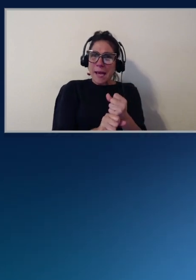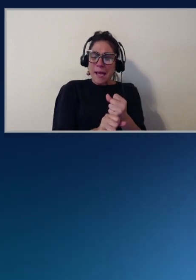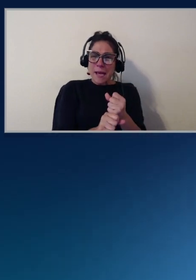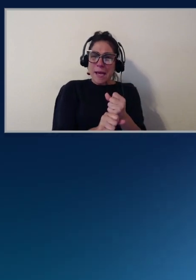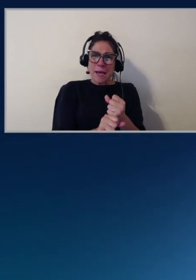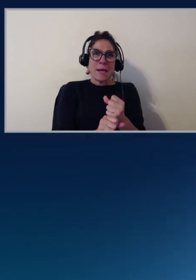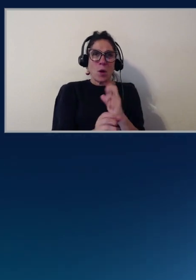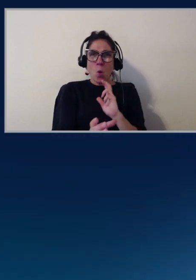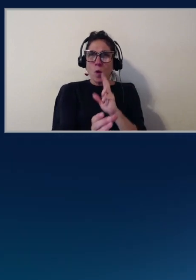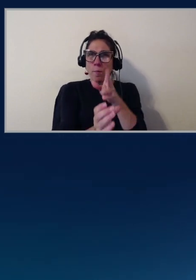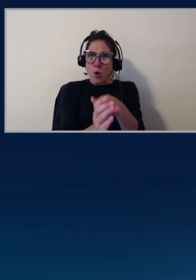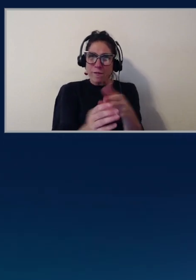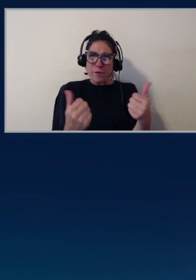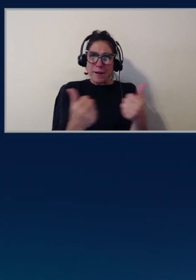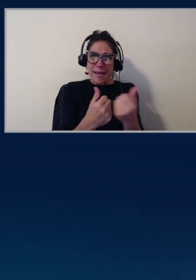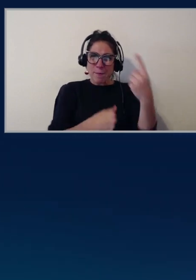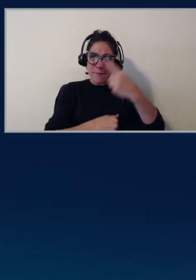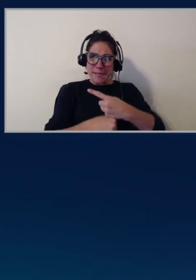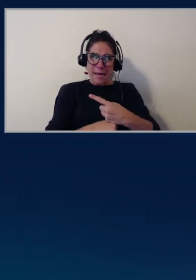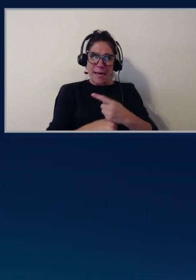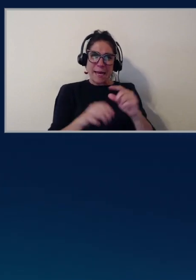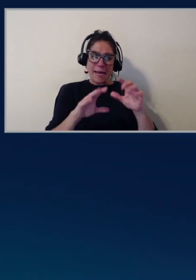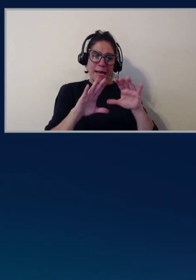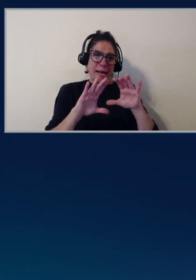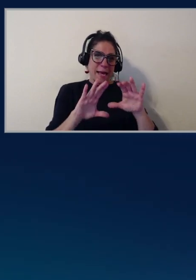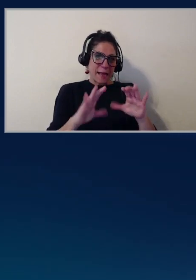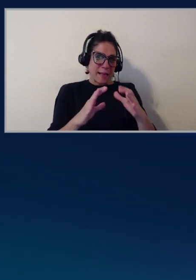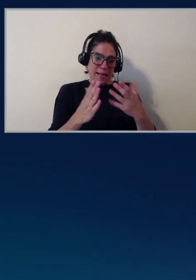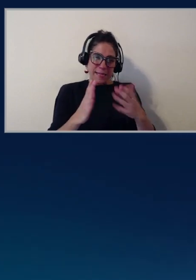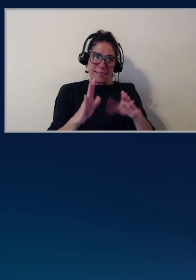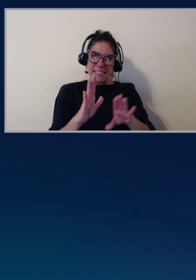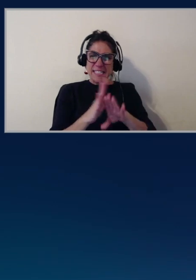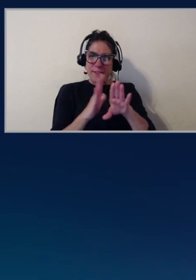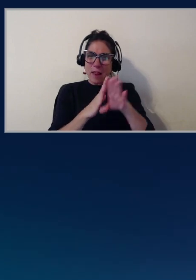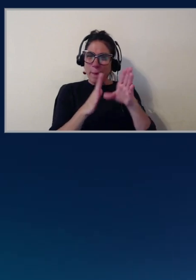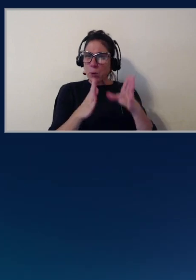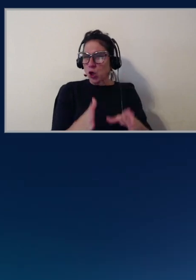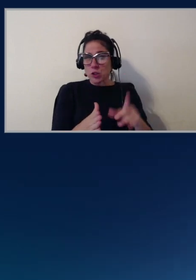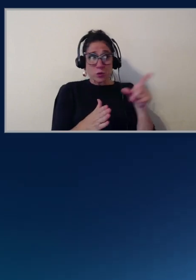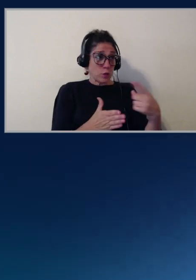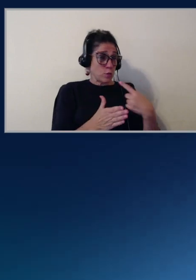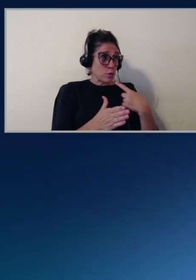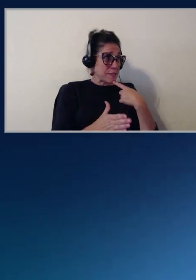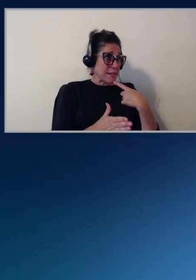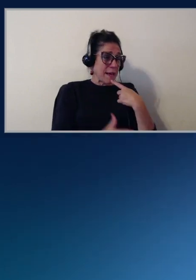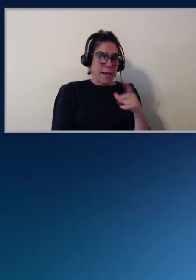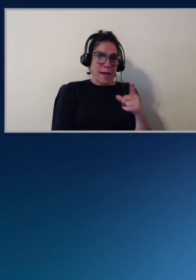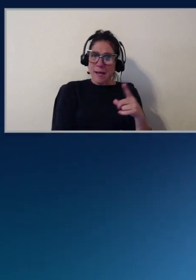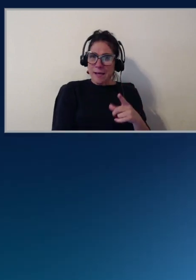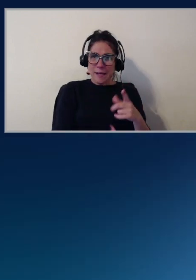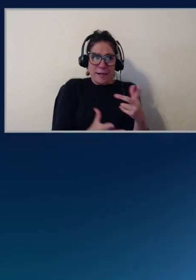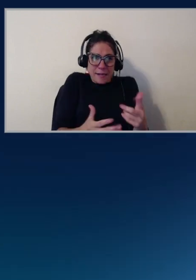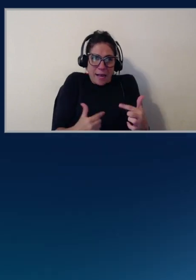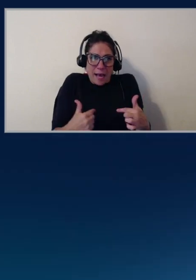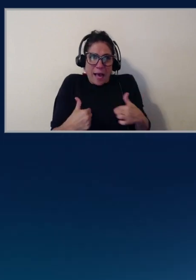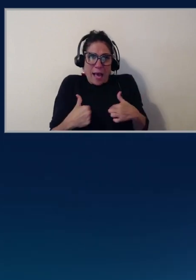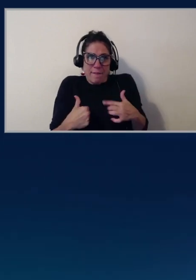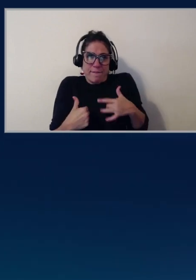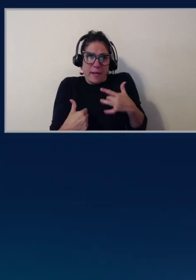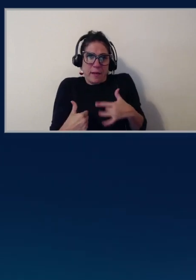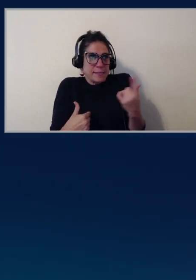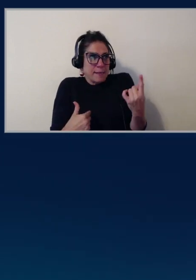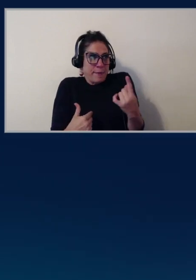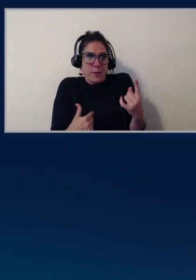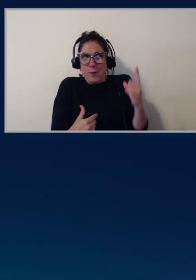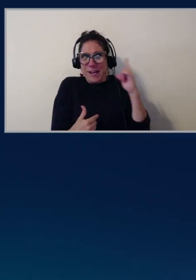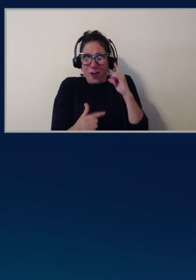for game day Quest developers, for example, because I think this, like what you just said, springs. And I think this is probably something you hear all the